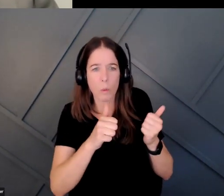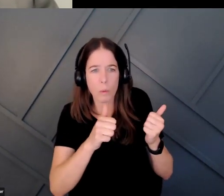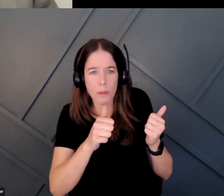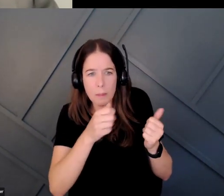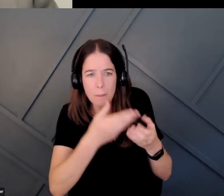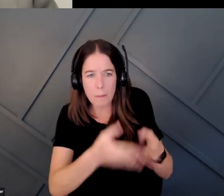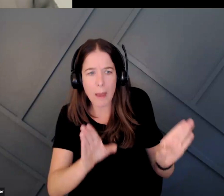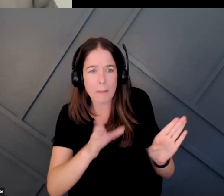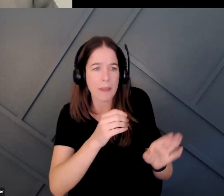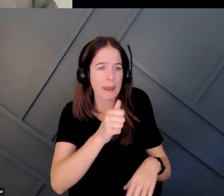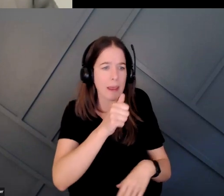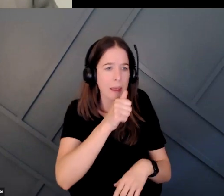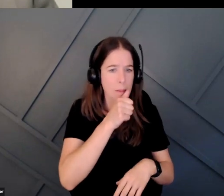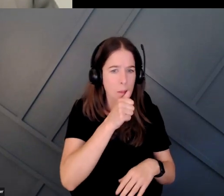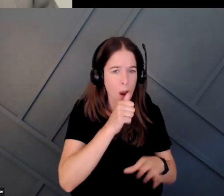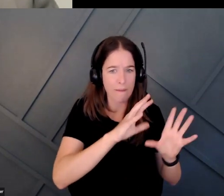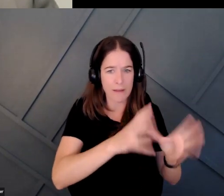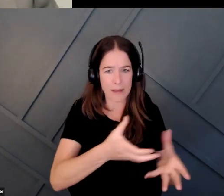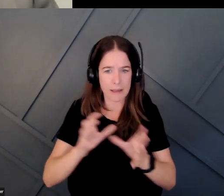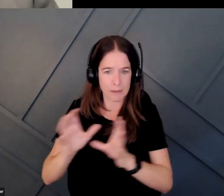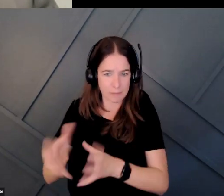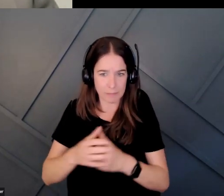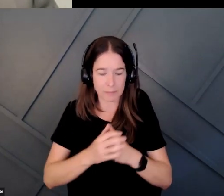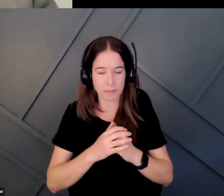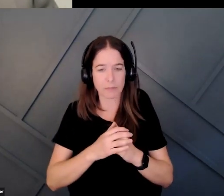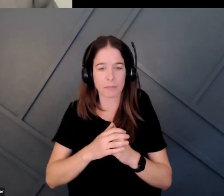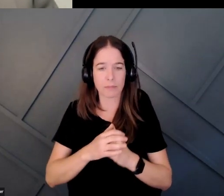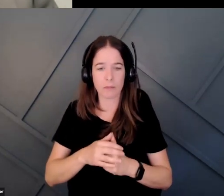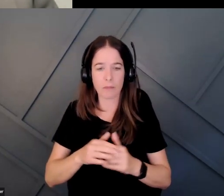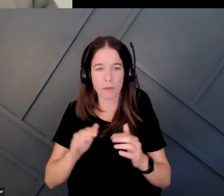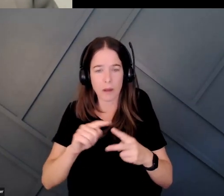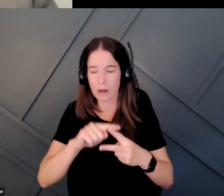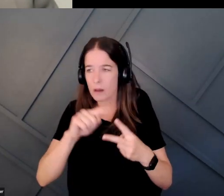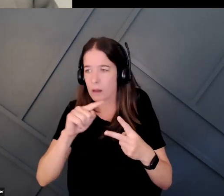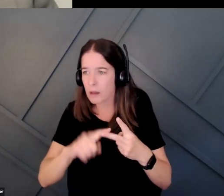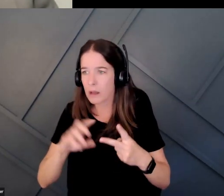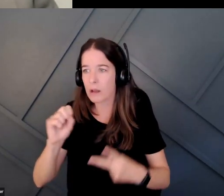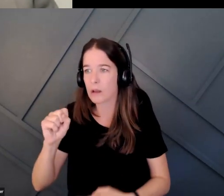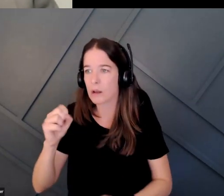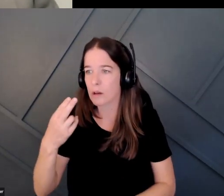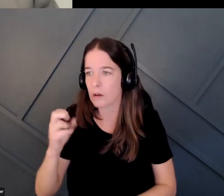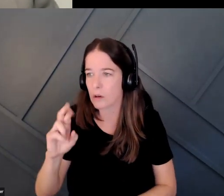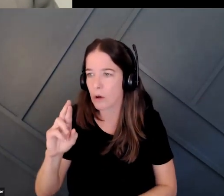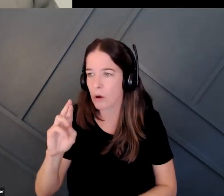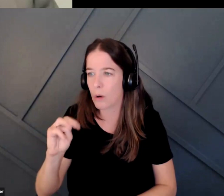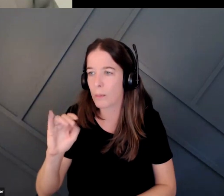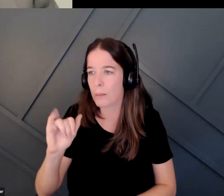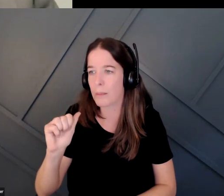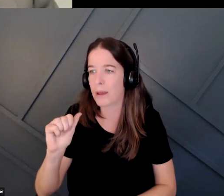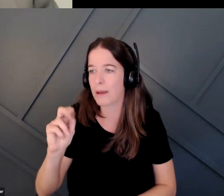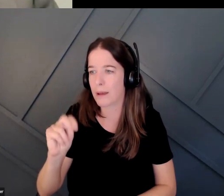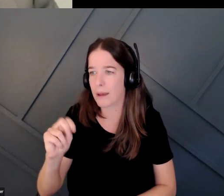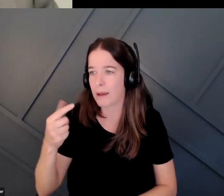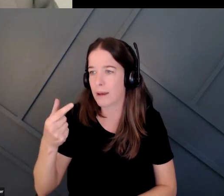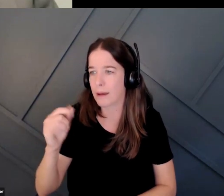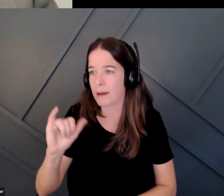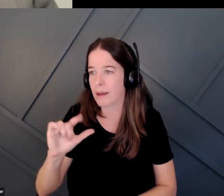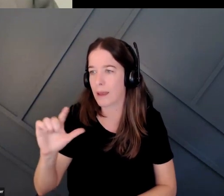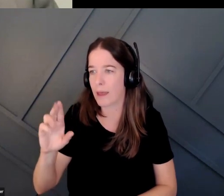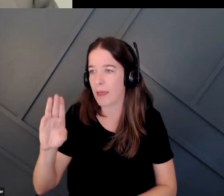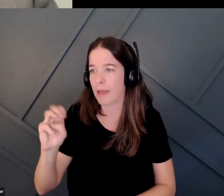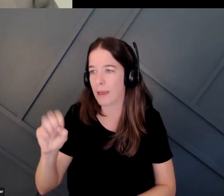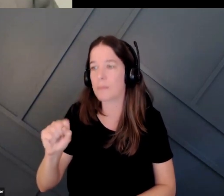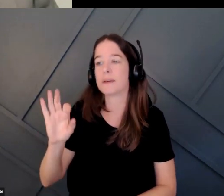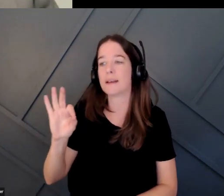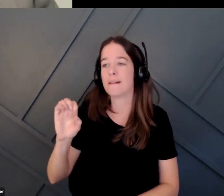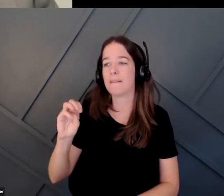supports. Next, we will have Sherman Gillums, who serves as FEMA's Disability Coordinator and the Director of its